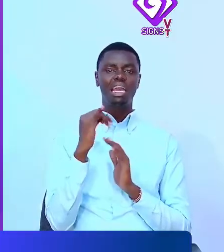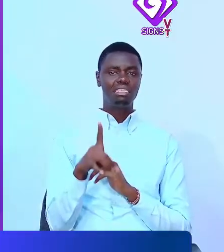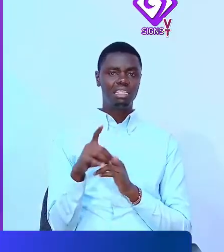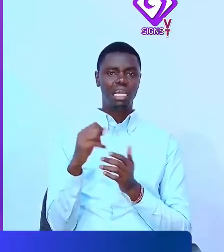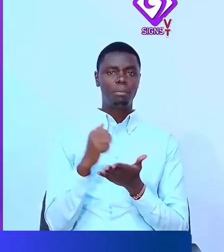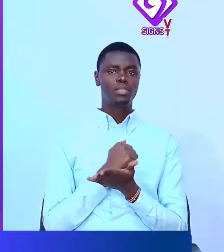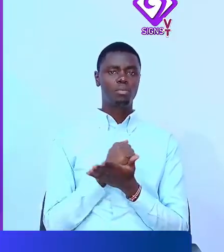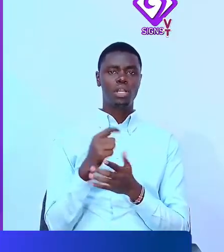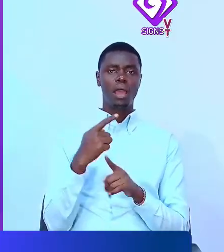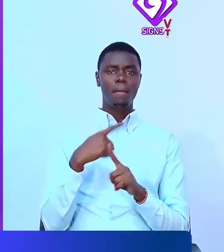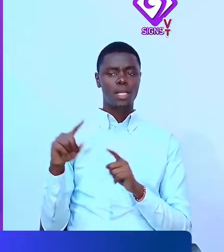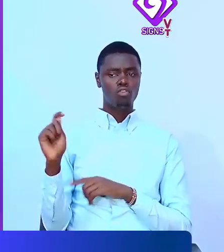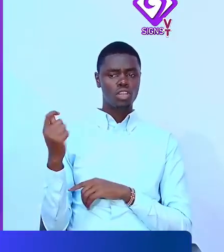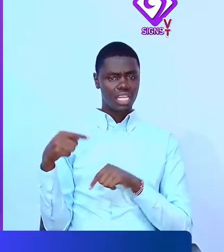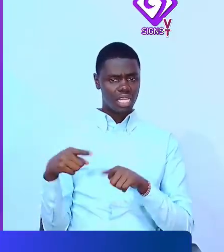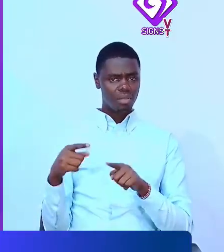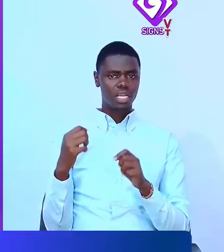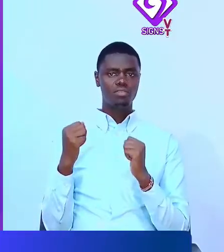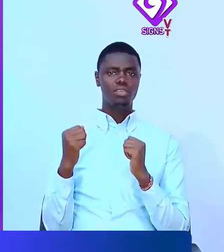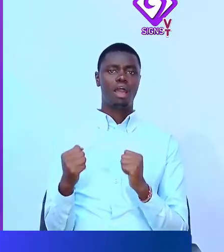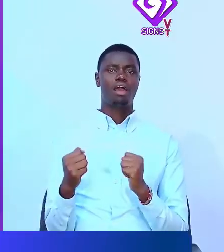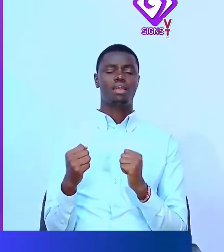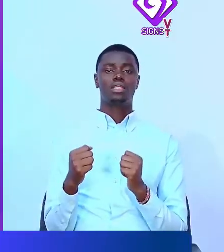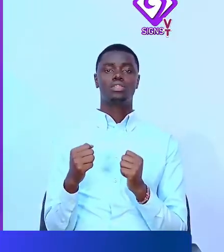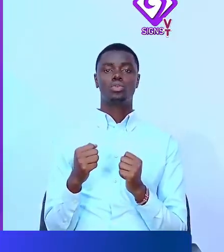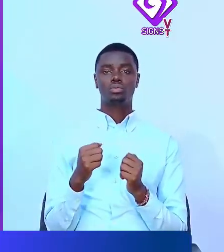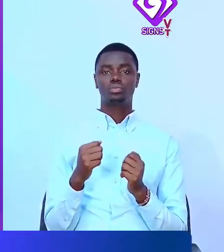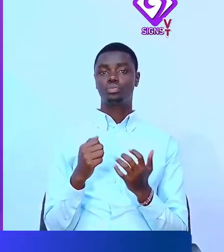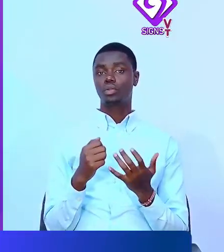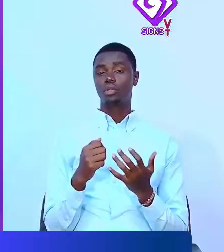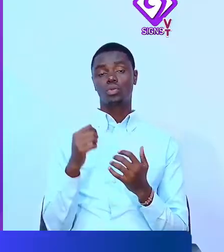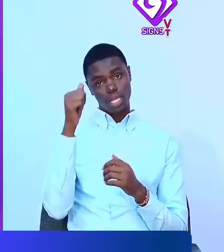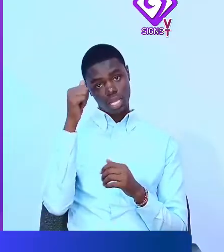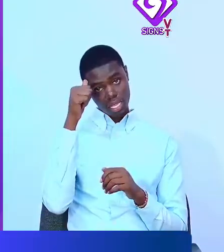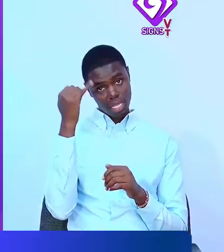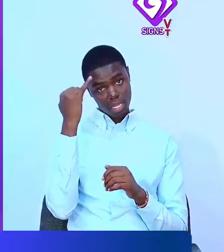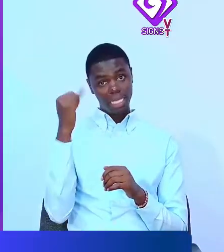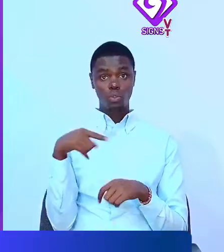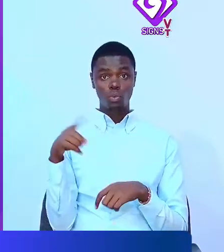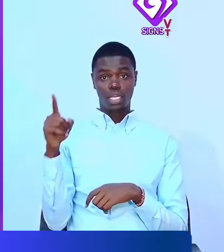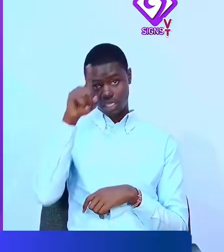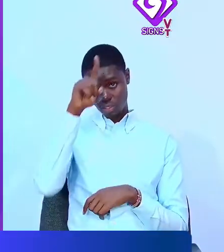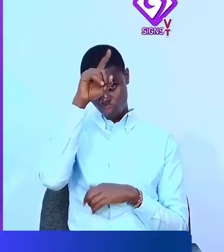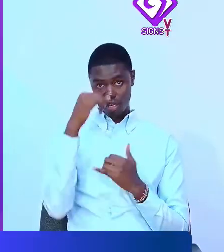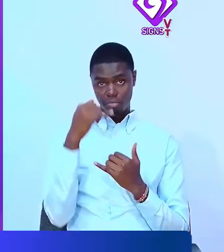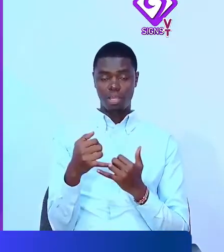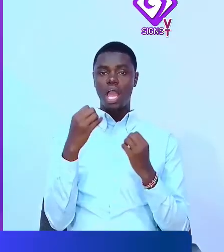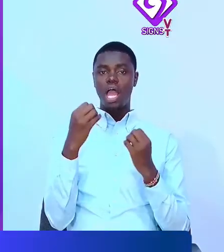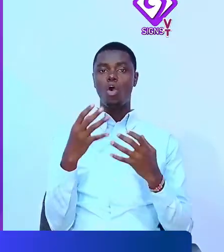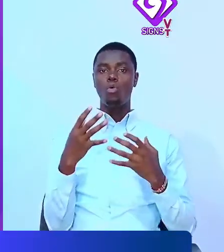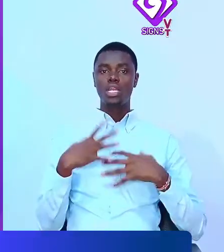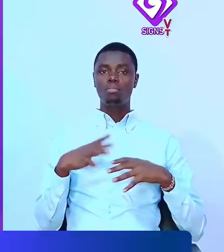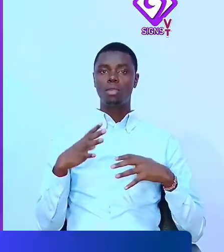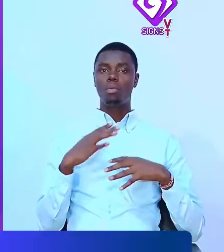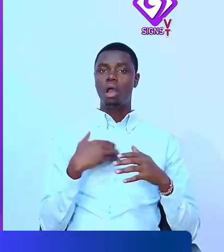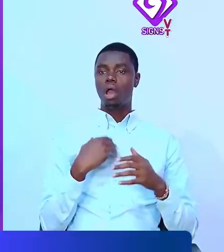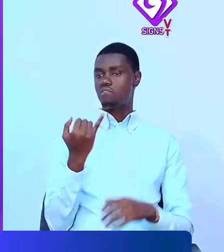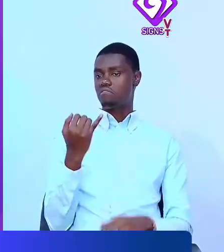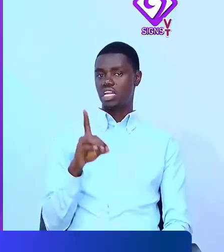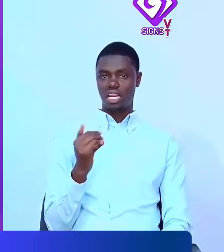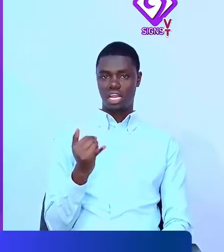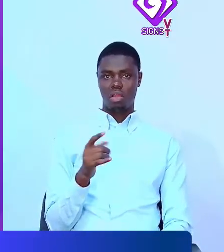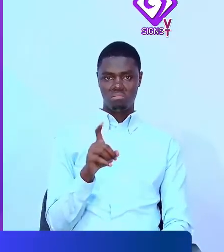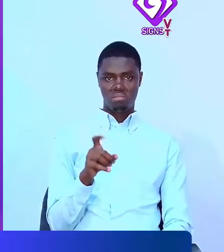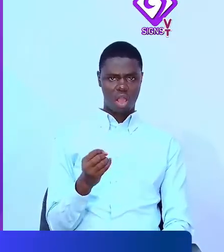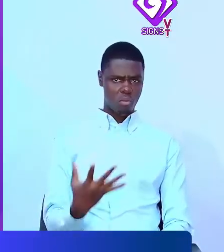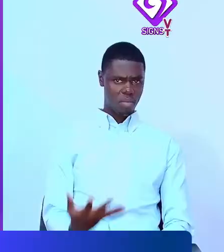but for Kenyans are hard. Can you imagine, Alan, as we go to your village, how many people have even the ID? Only